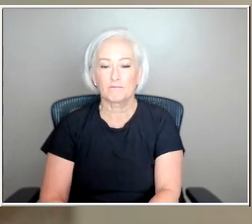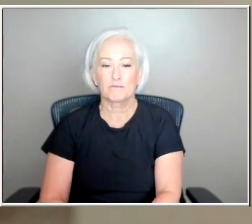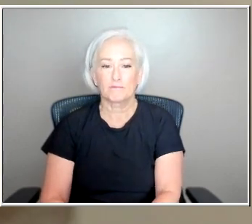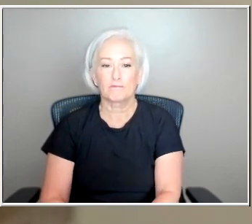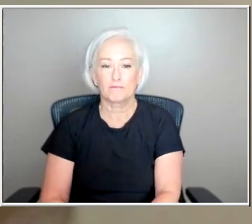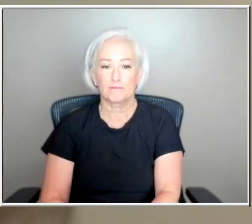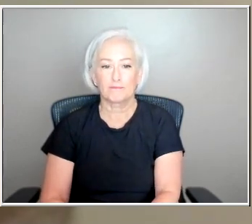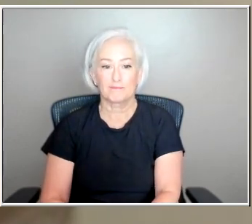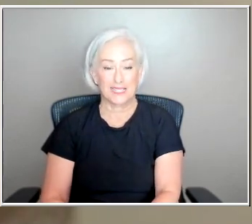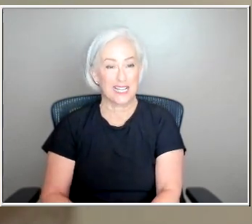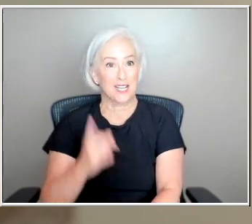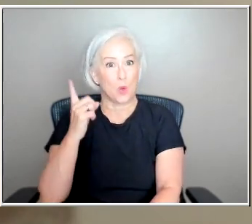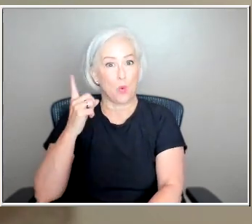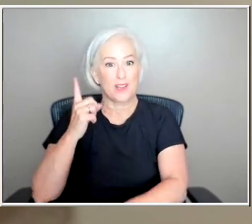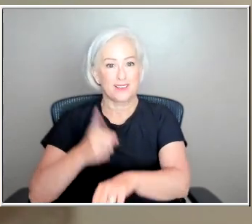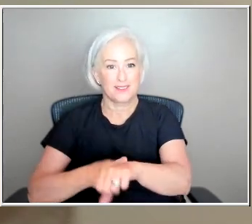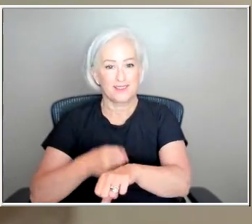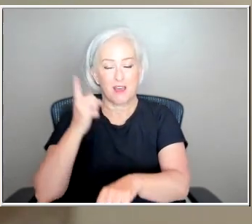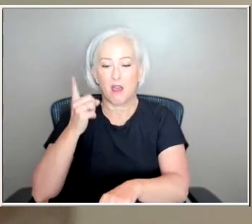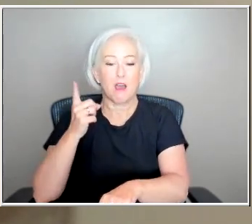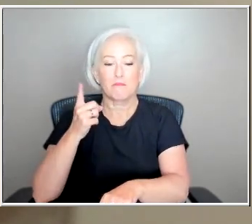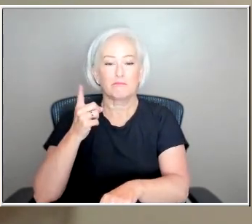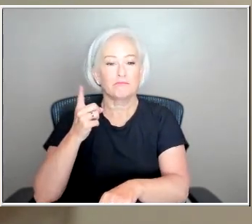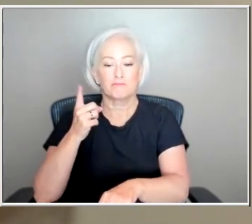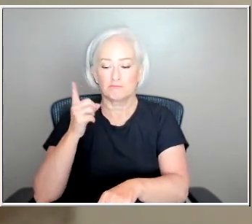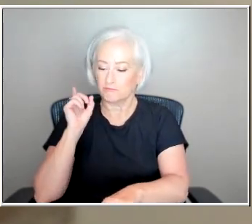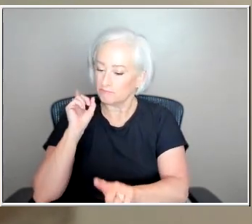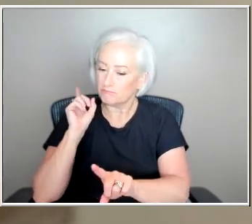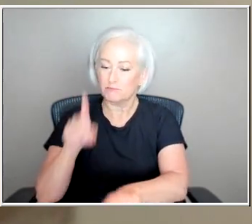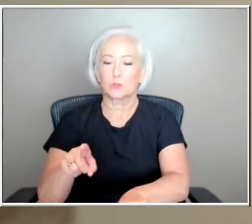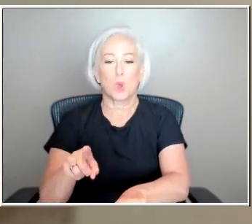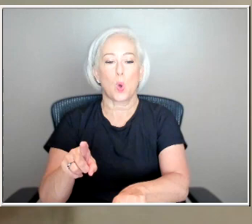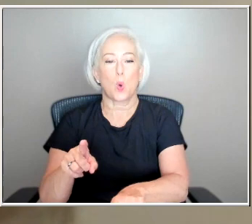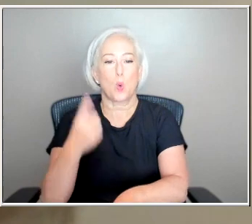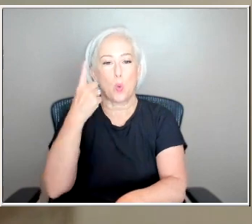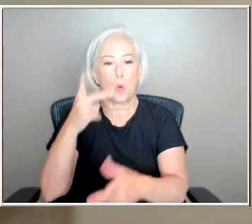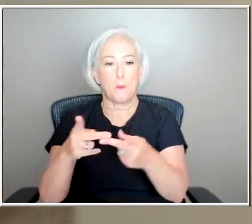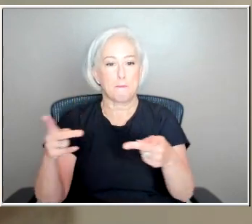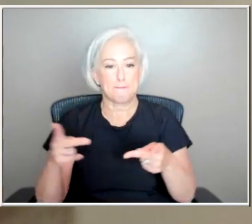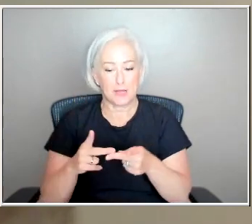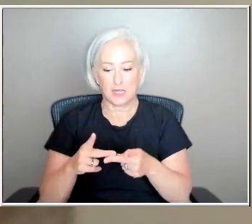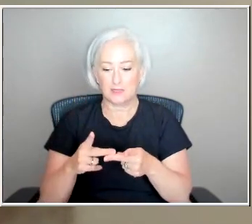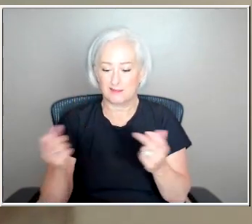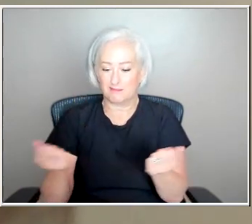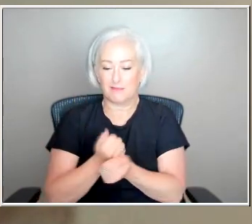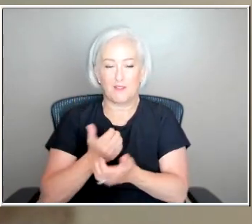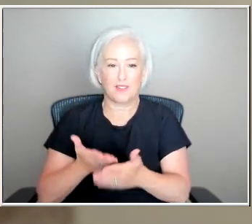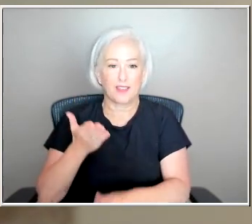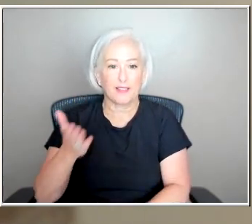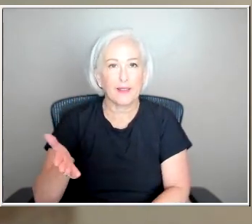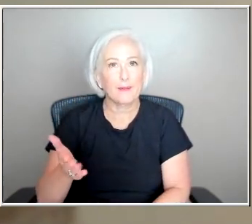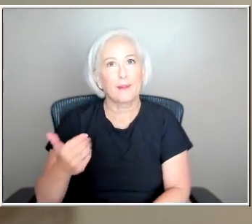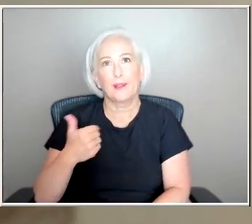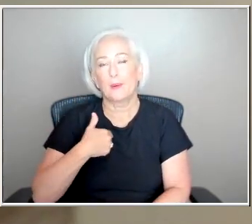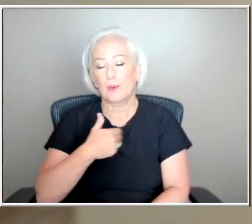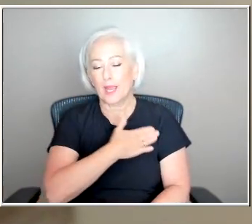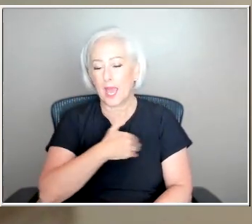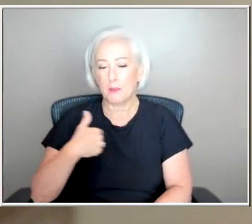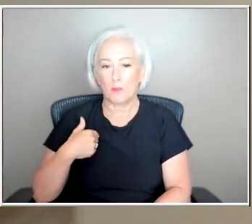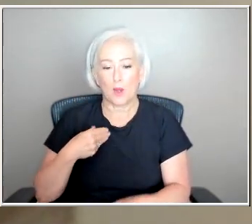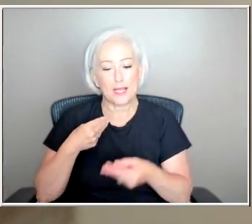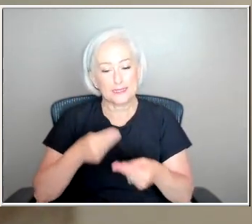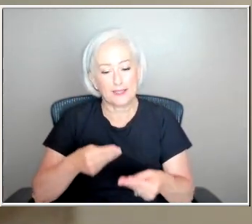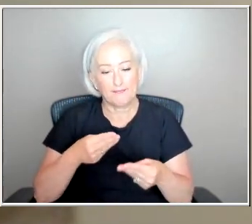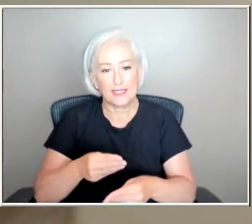the one-stop shop, like, is amazing. We have had, you know, breastfeeding consultants meet us there. We've